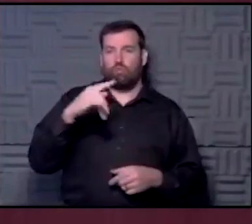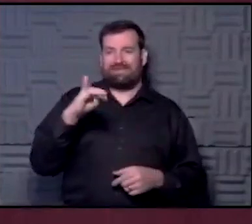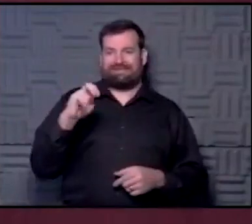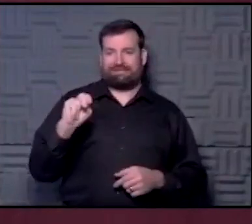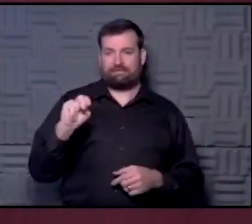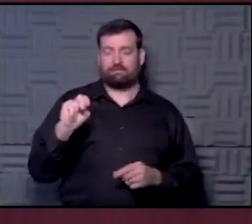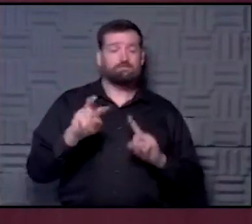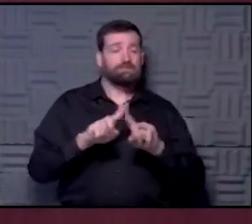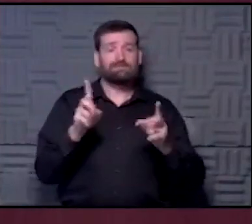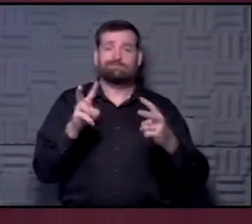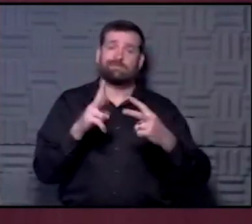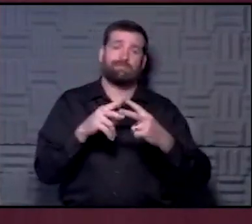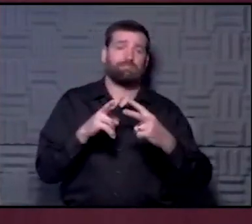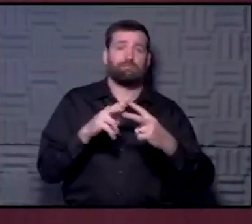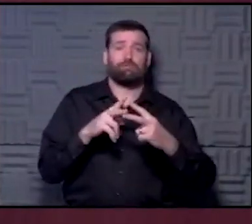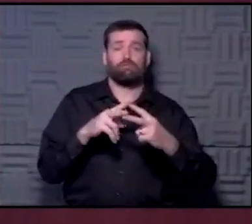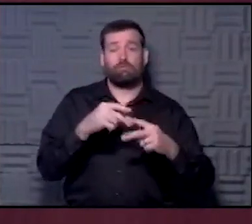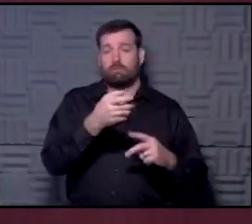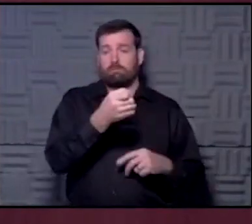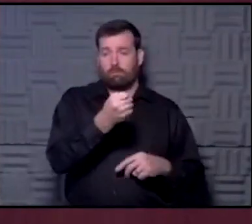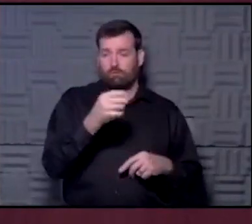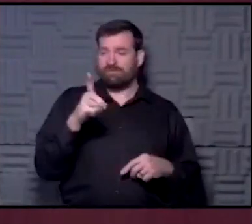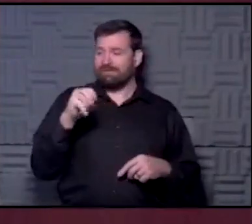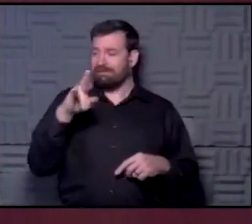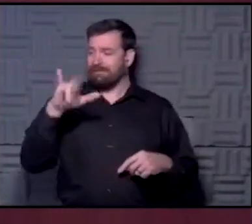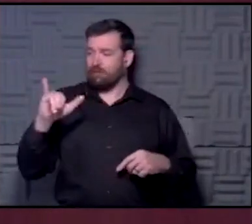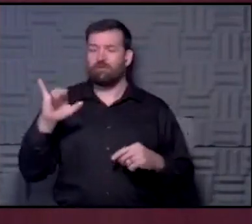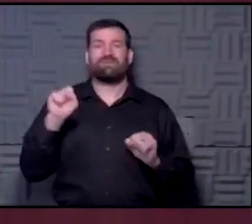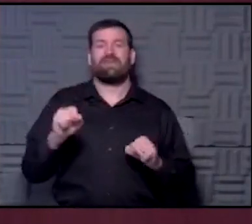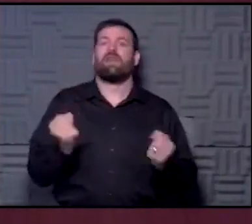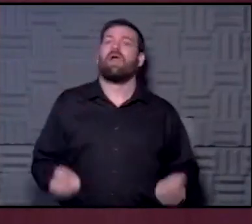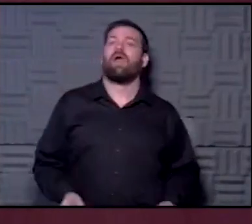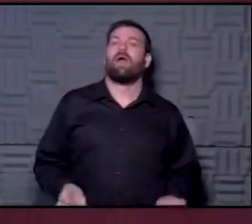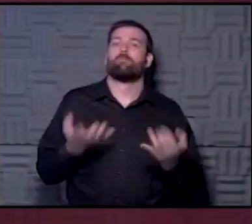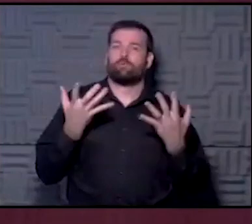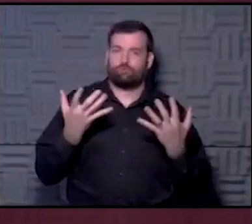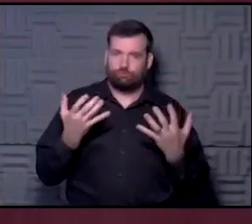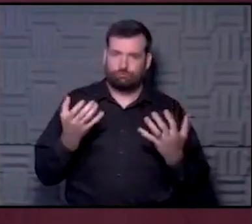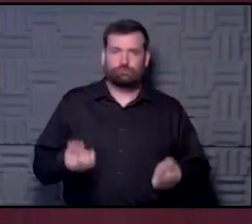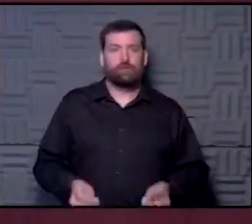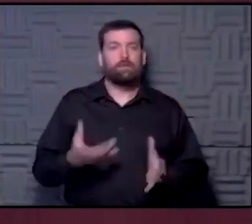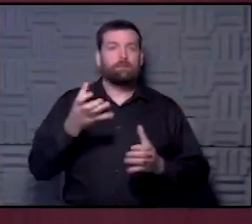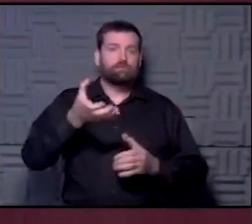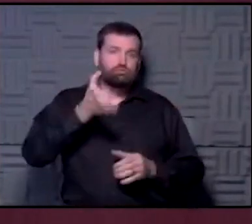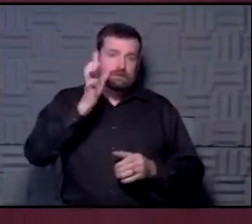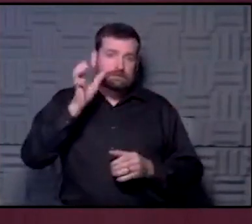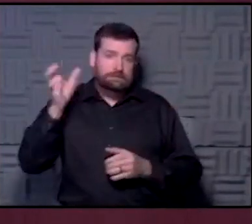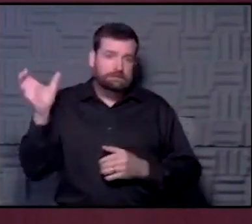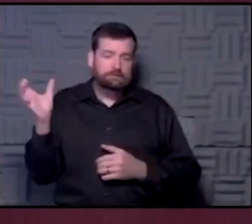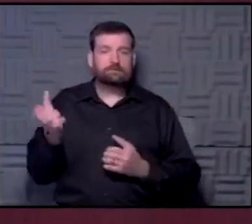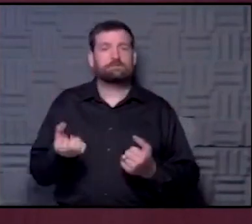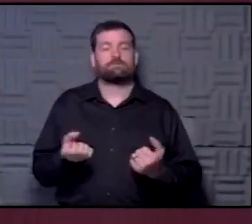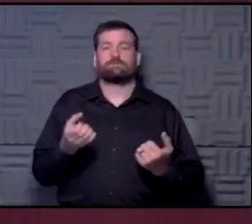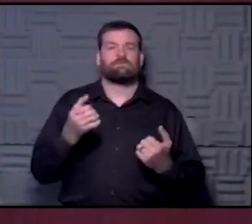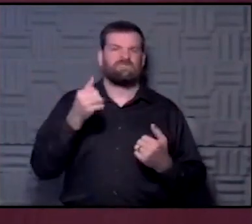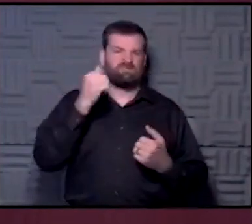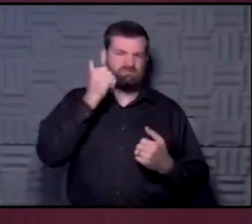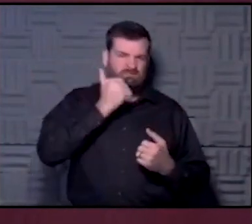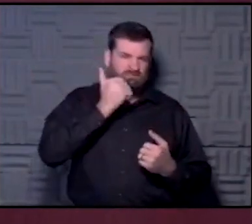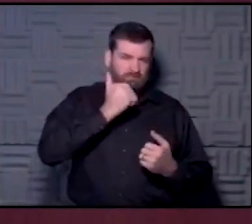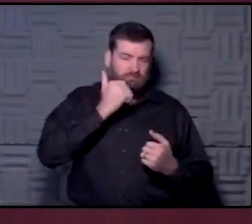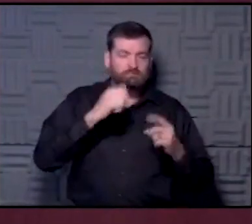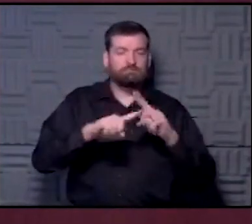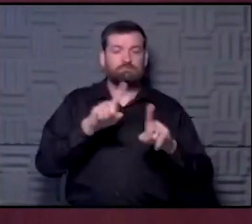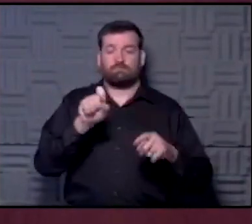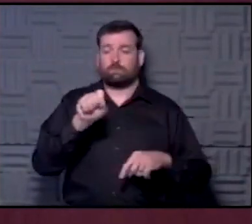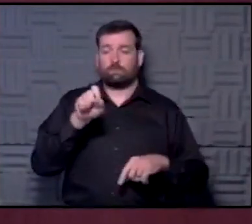one for you. Milk and dairy can come down to the dose. How much are we having in the day is really important too. But yes,